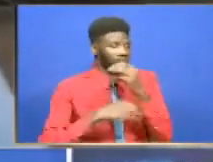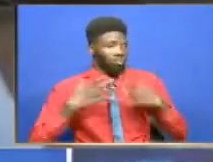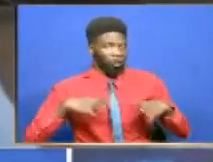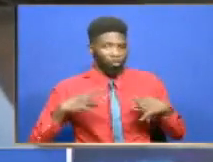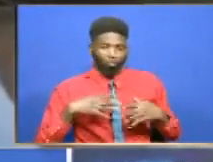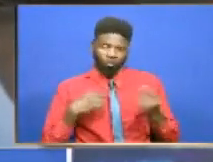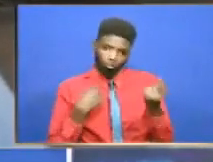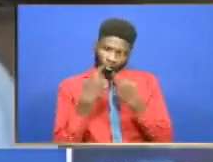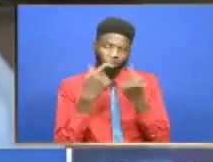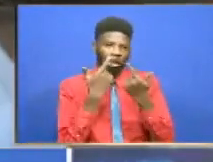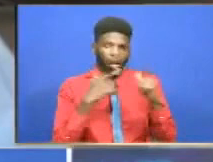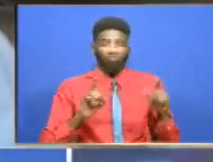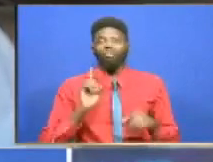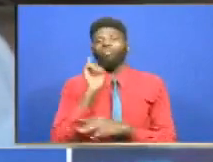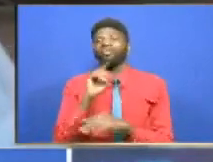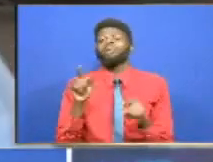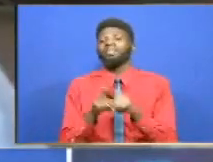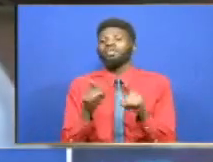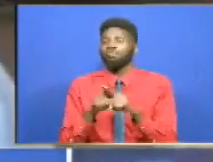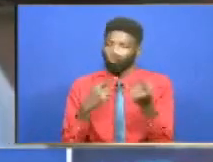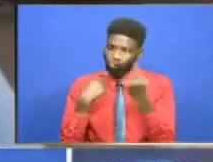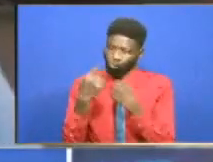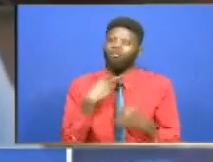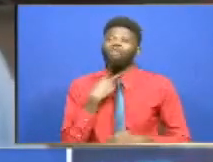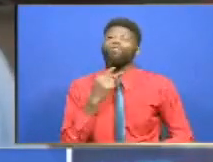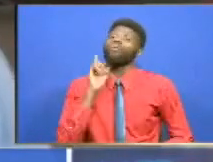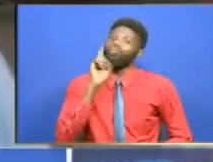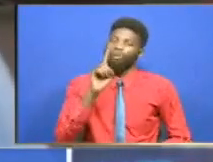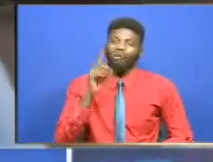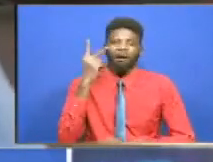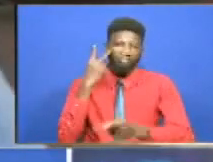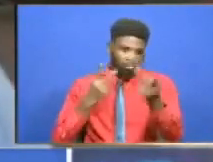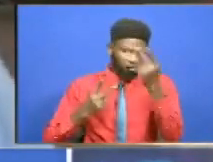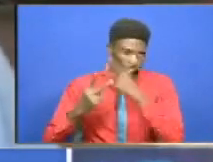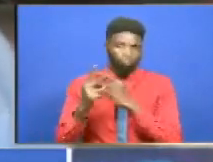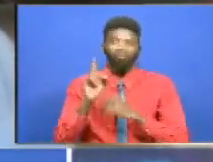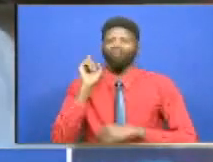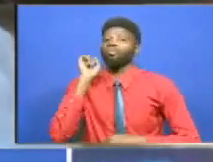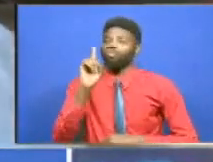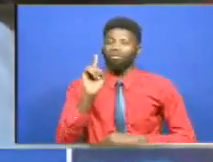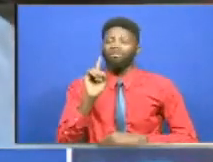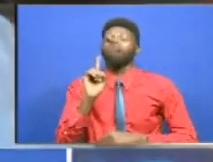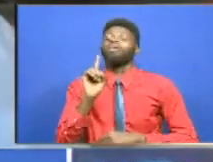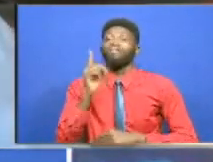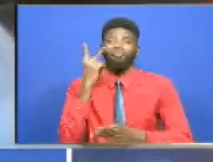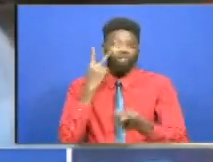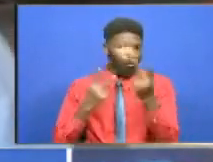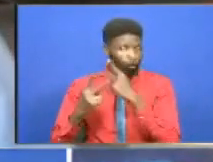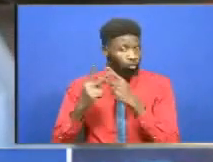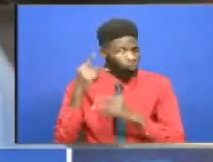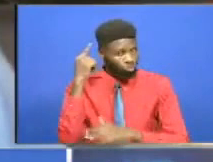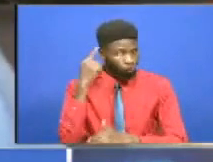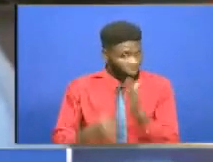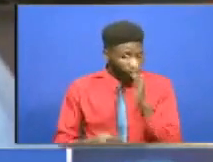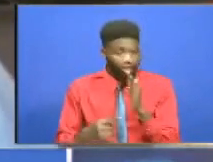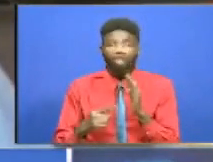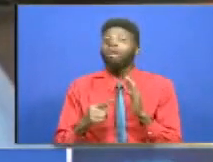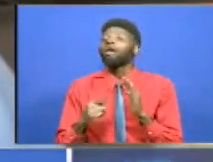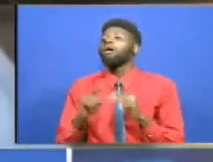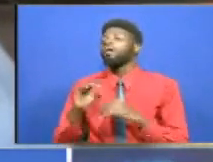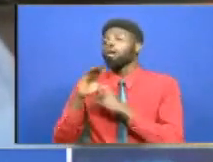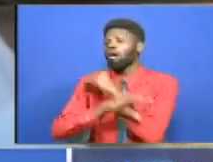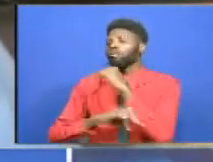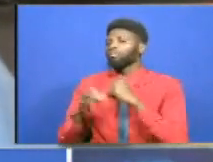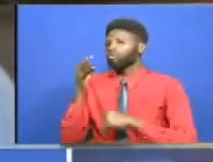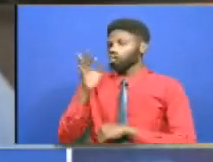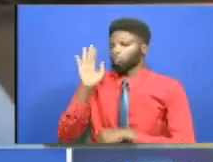language, people saying the same thing, people with a common vision, and that is the vision for the future of our country. So I'm very proud to say